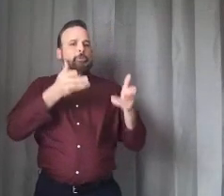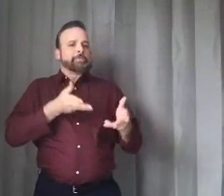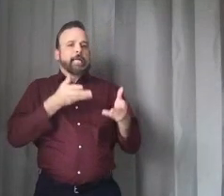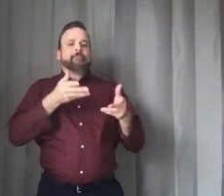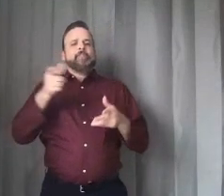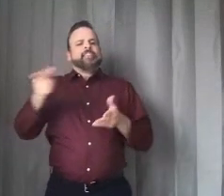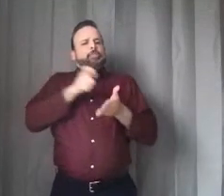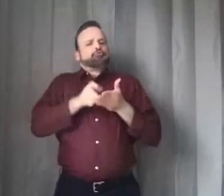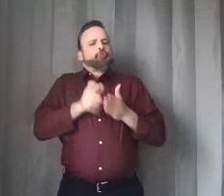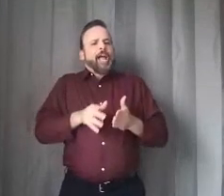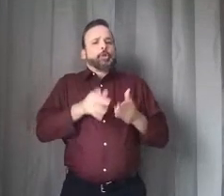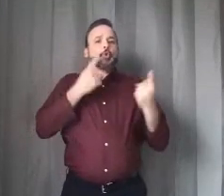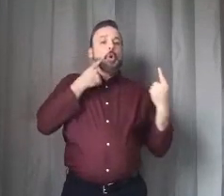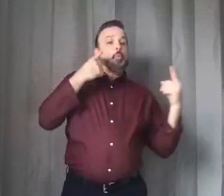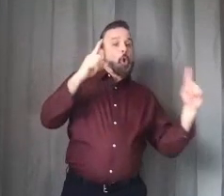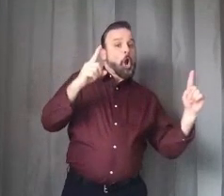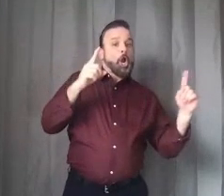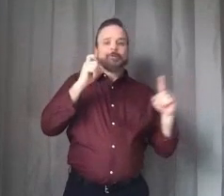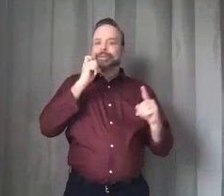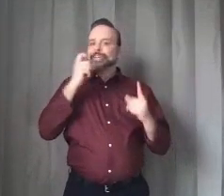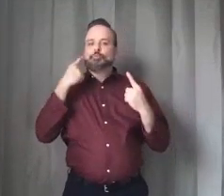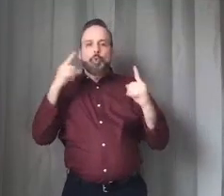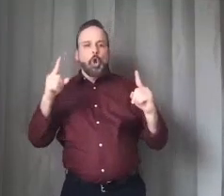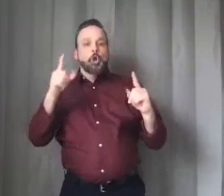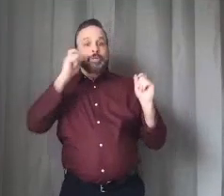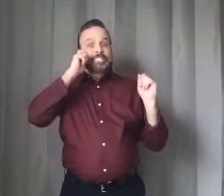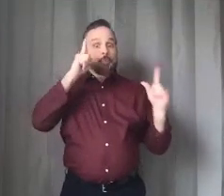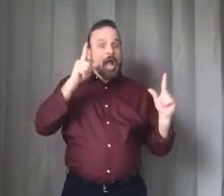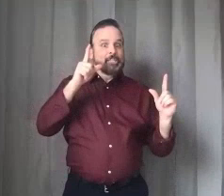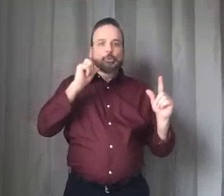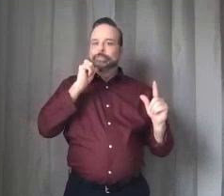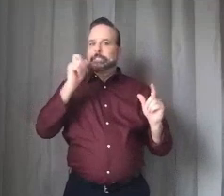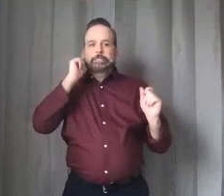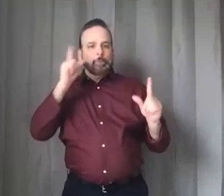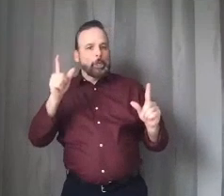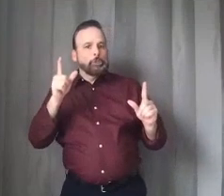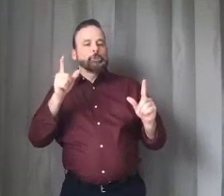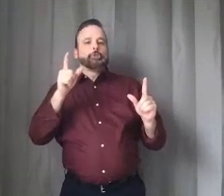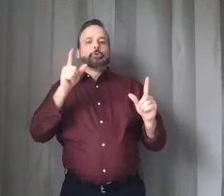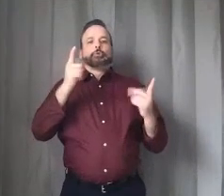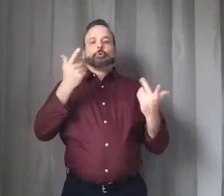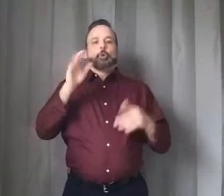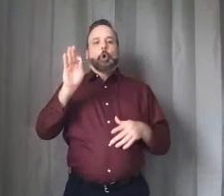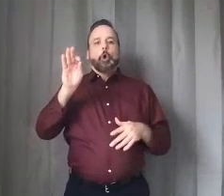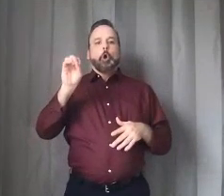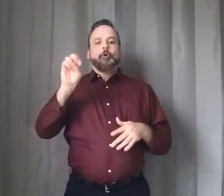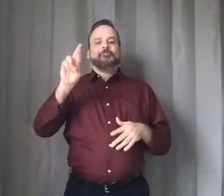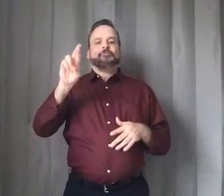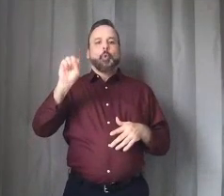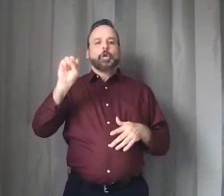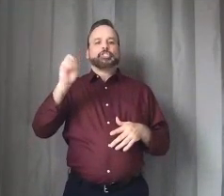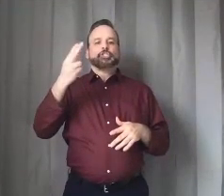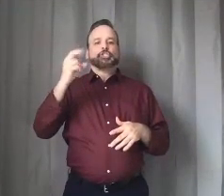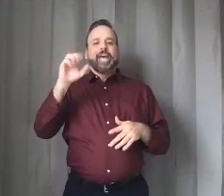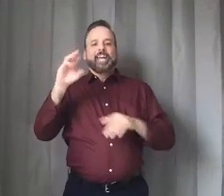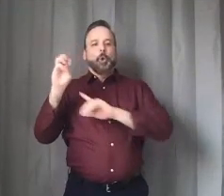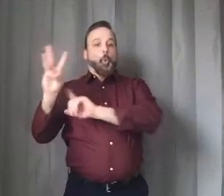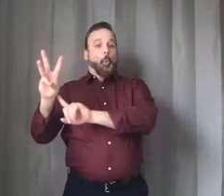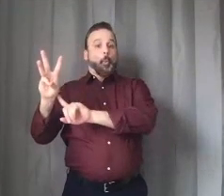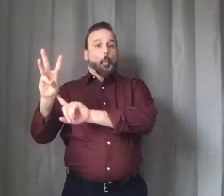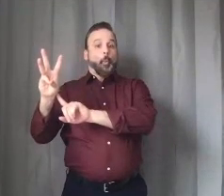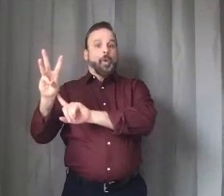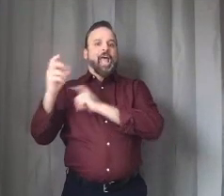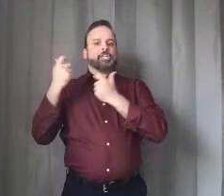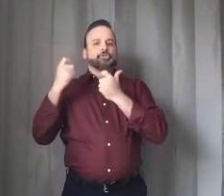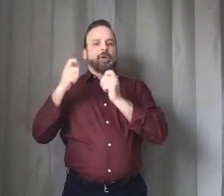was successful, what worked, what didn't work, what surprised you, why, where the foreshadowing was. And try to read almost as